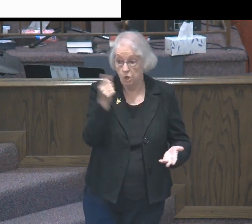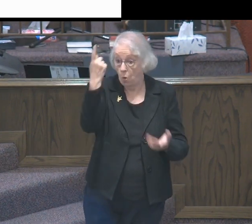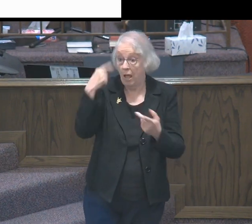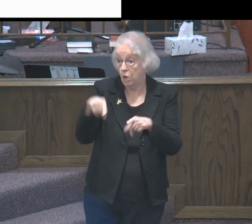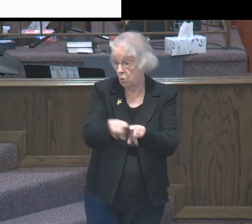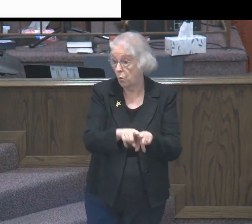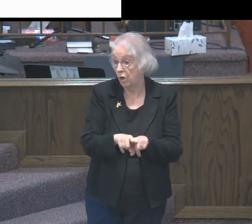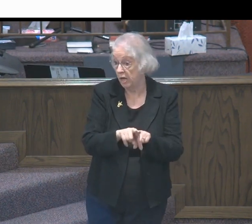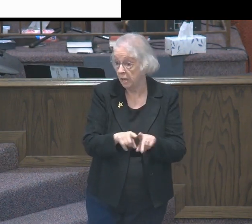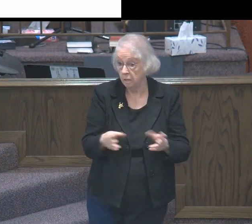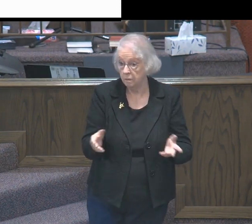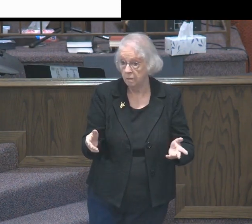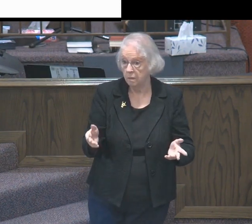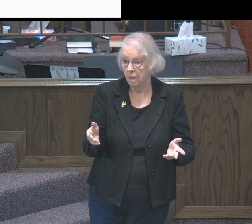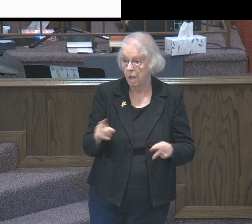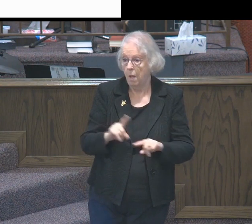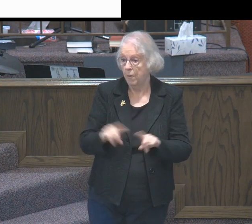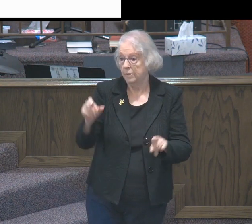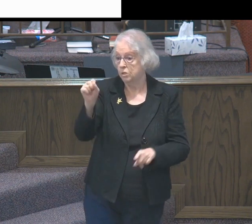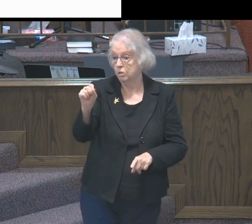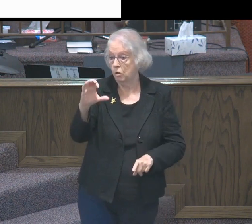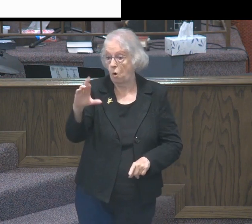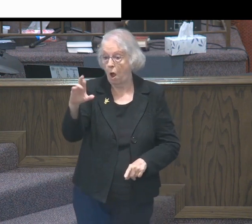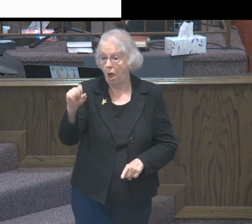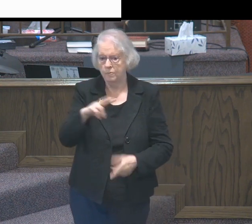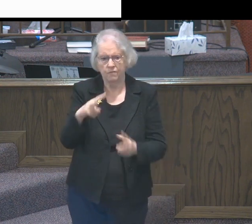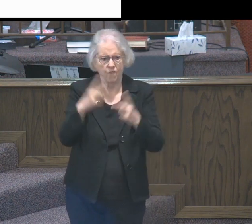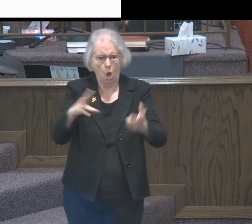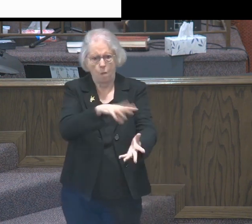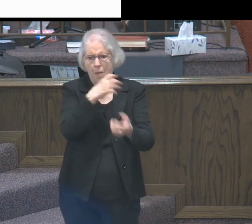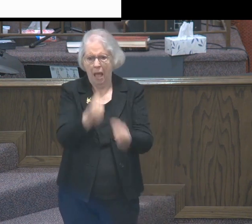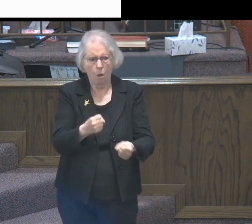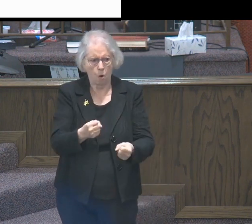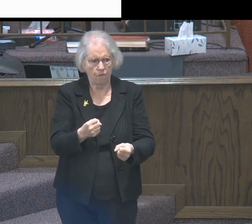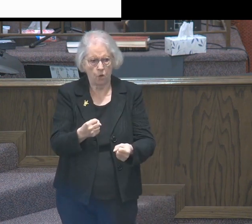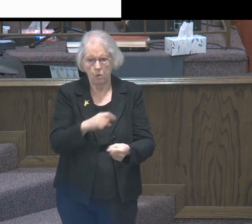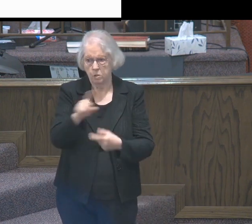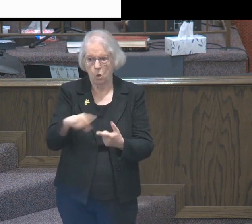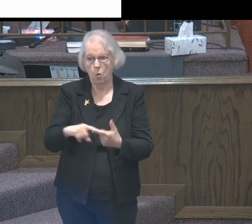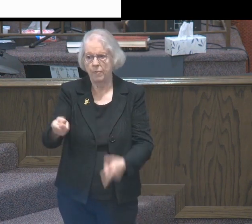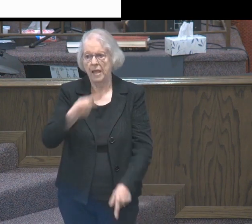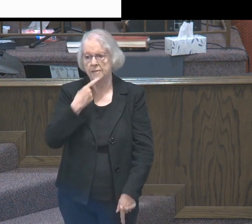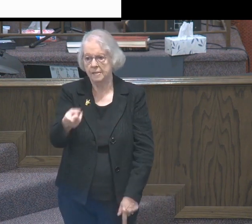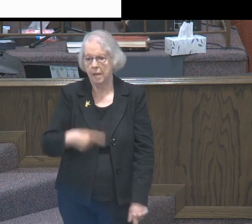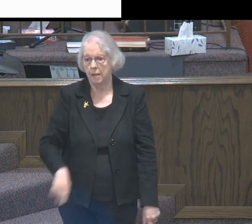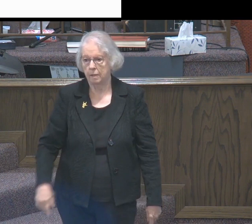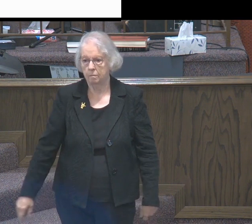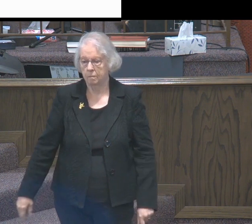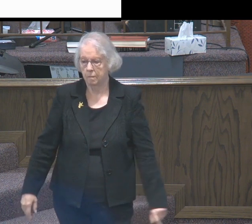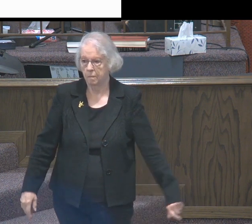to a misconception as to what I mean. Okay? If I say the word